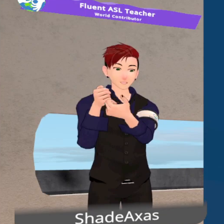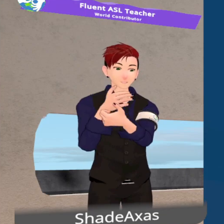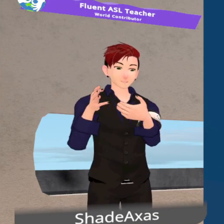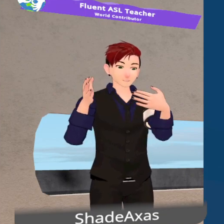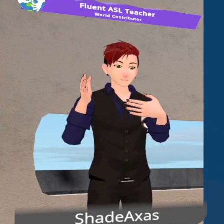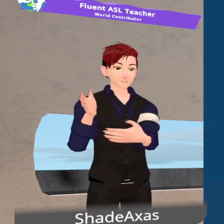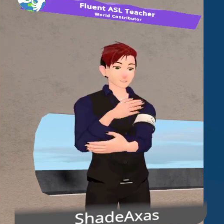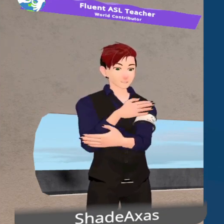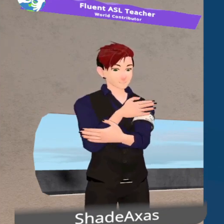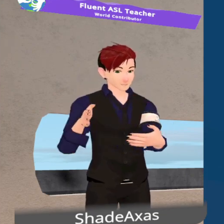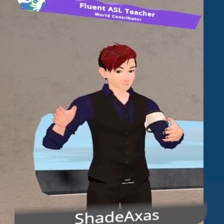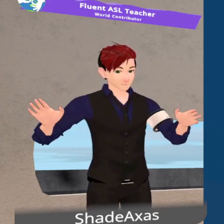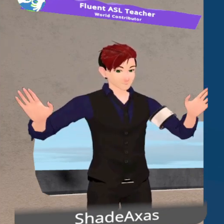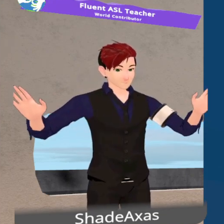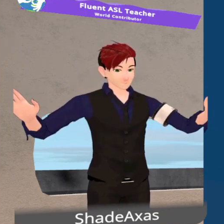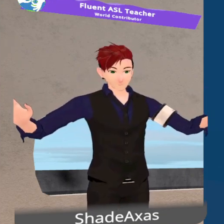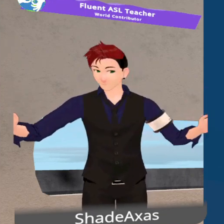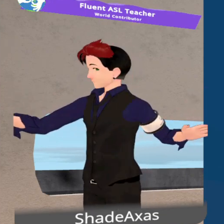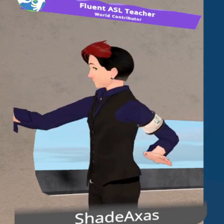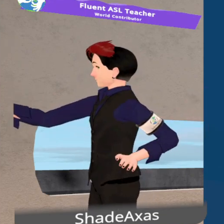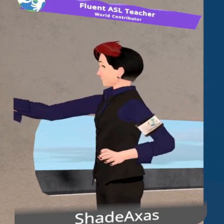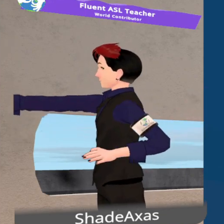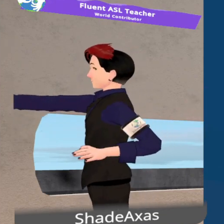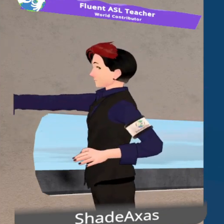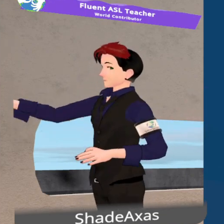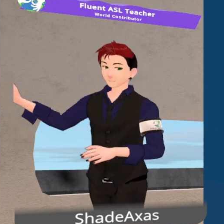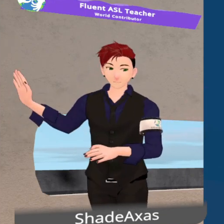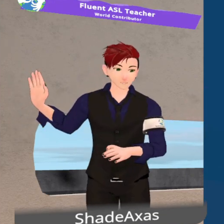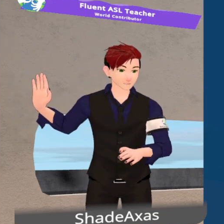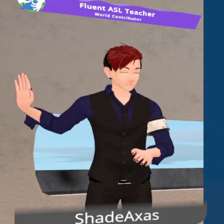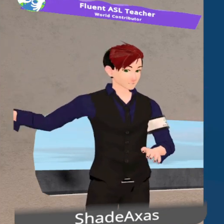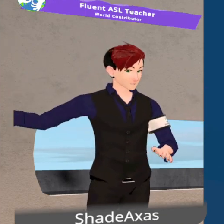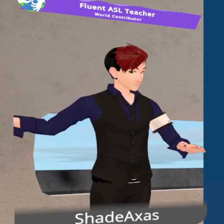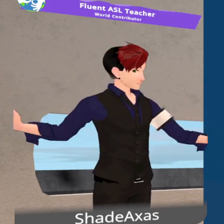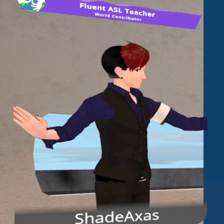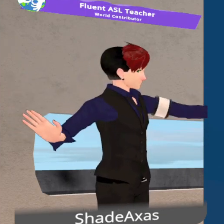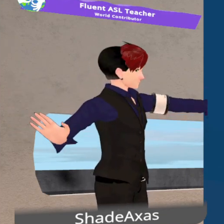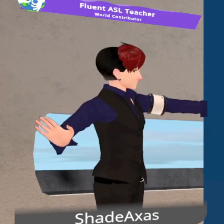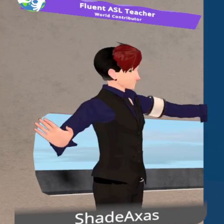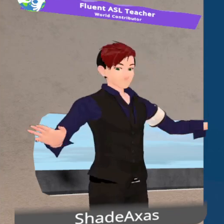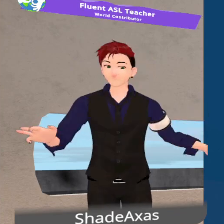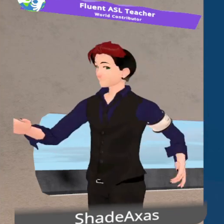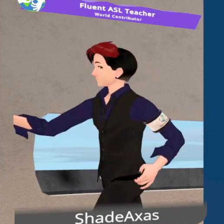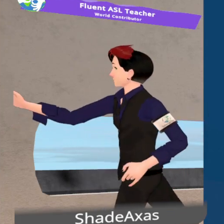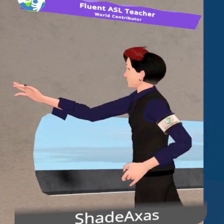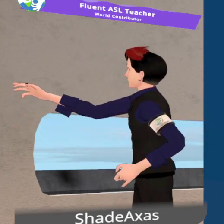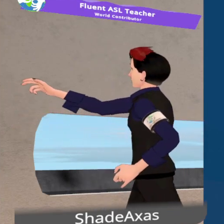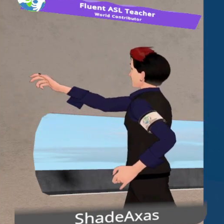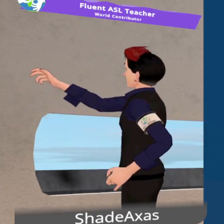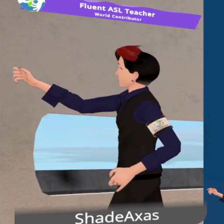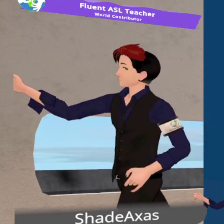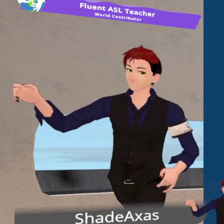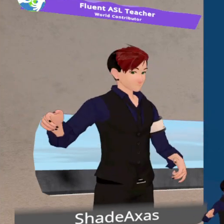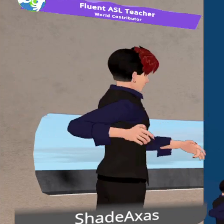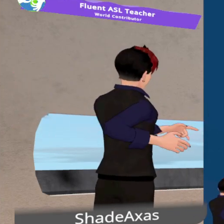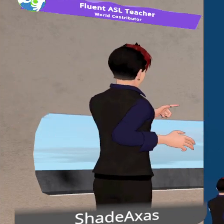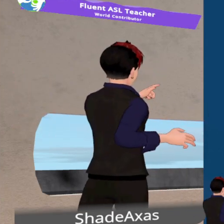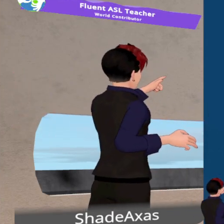going back to everything being a spectrum, this is my special spectrum. So over